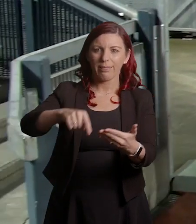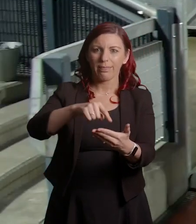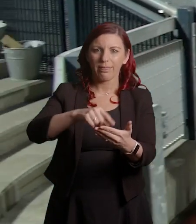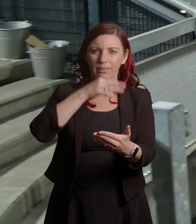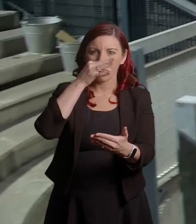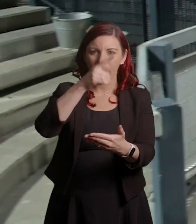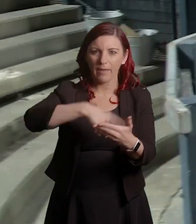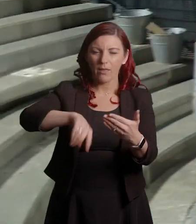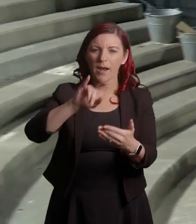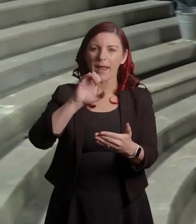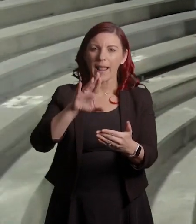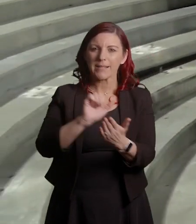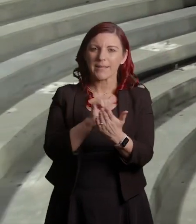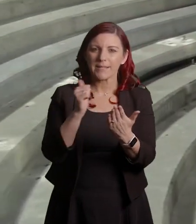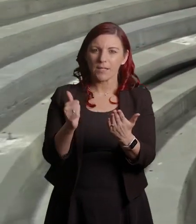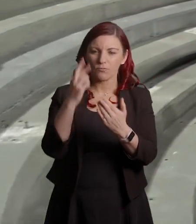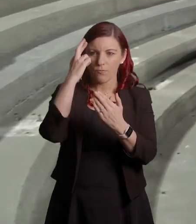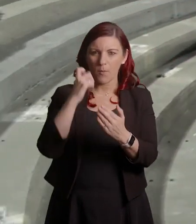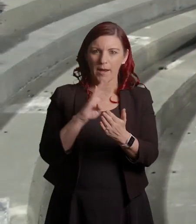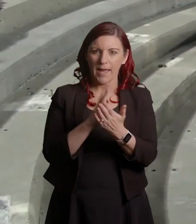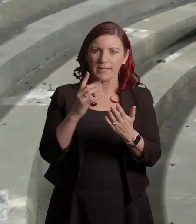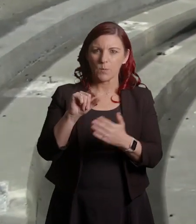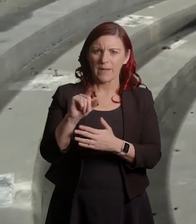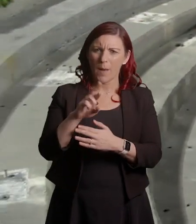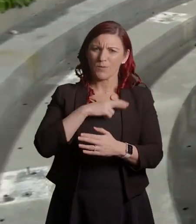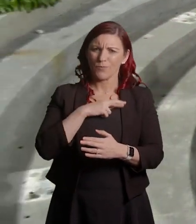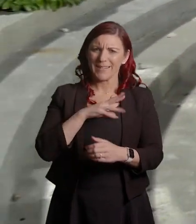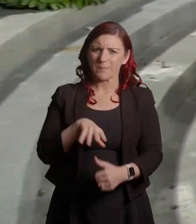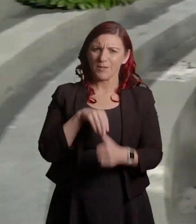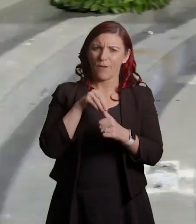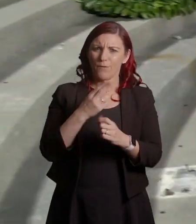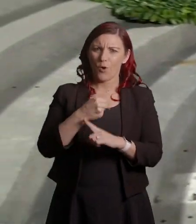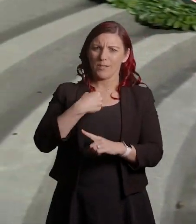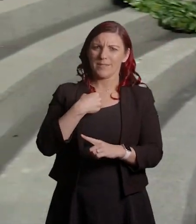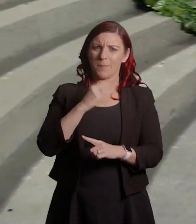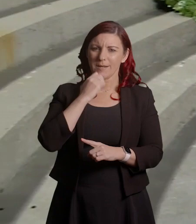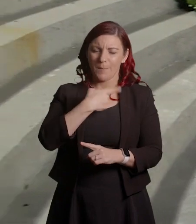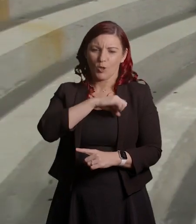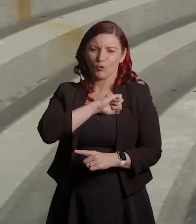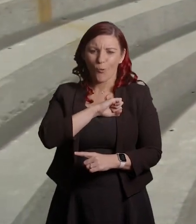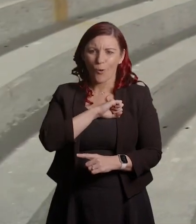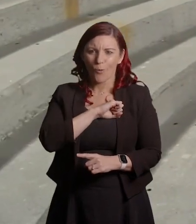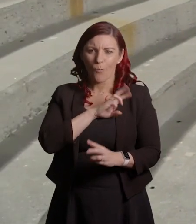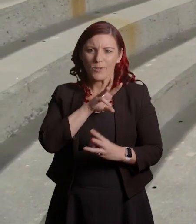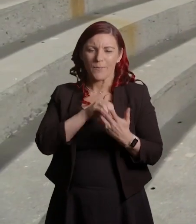Hill 16, just in commemoration of 1920, that was really special, because I'm not quite sure we would have been, or even if there was